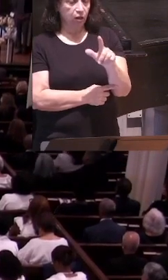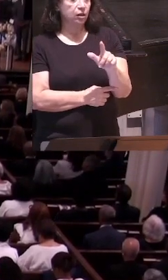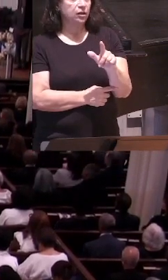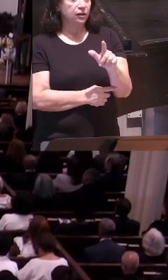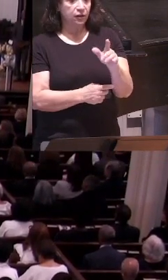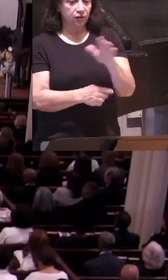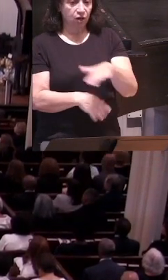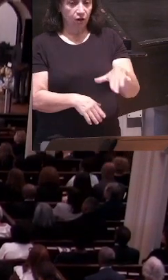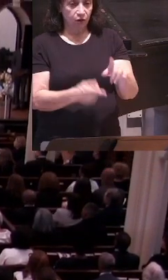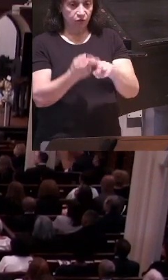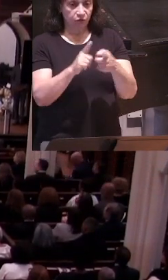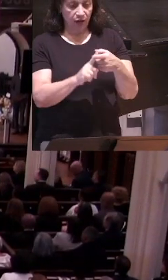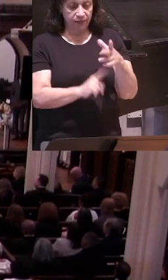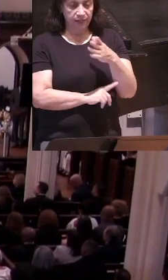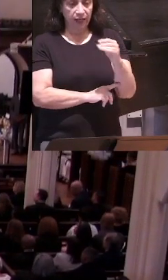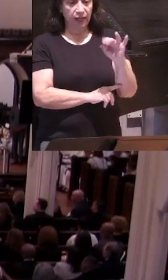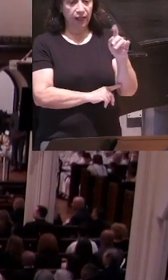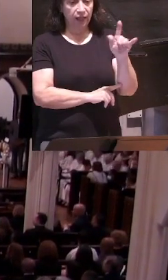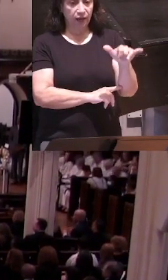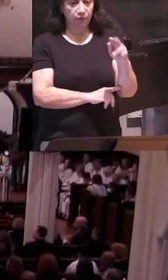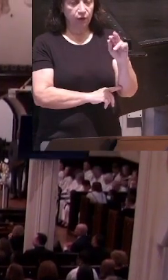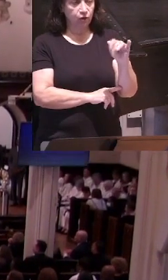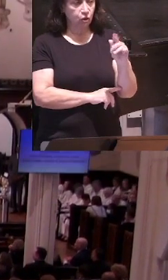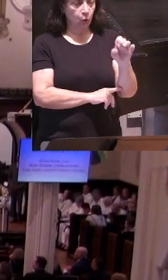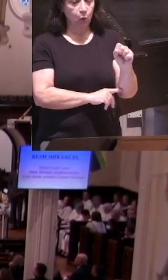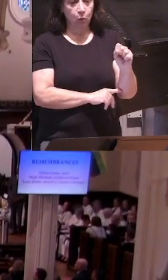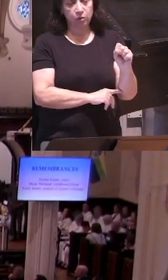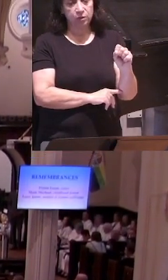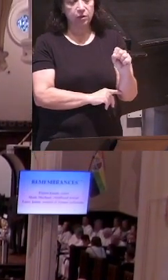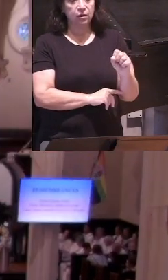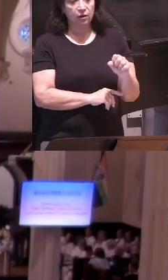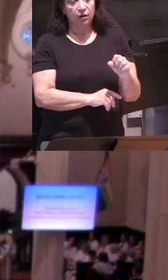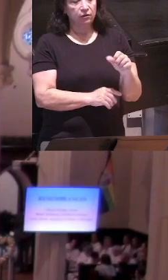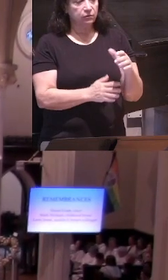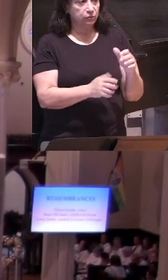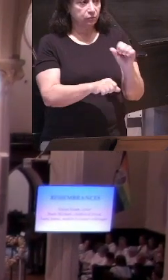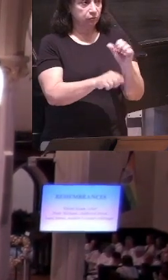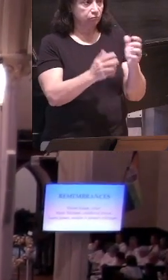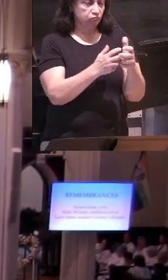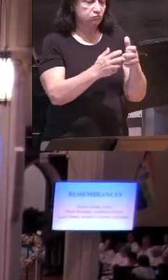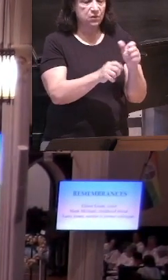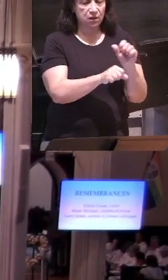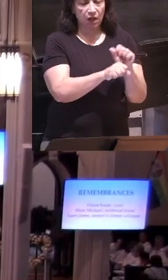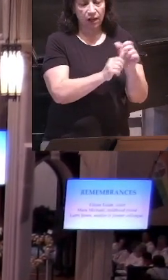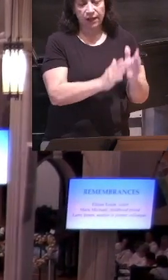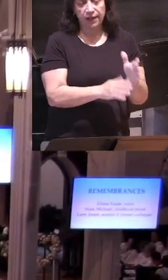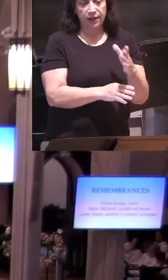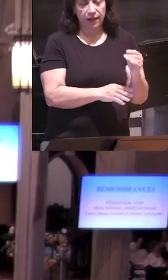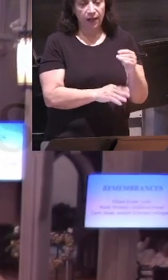Larry Jones, a mentor and former colleague, to share with us some remembrances.